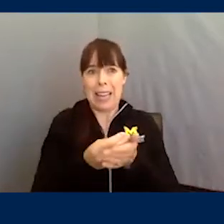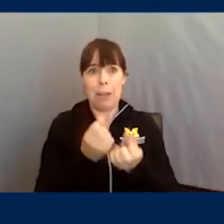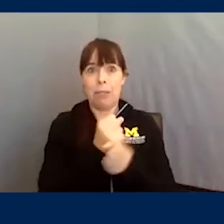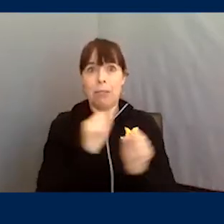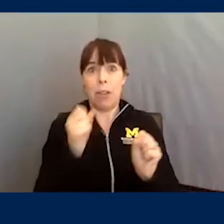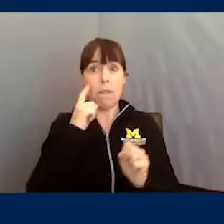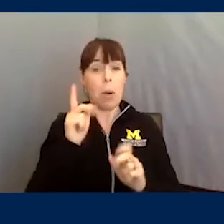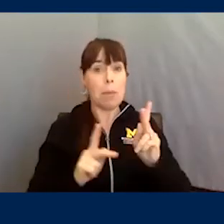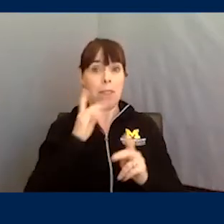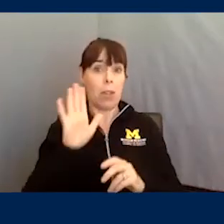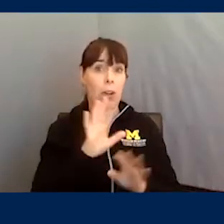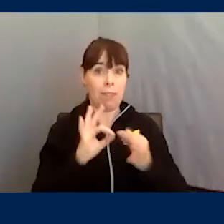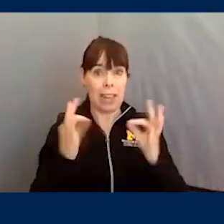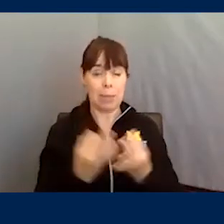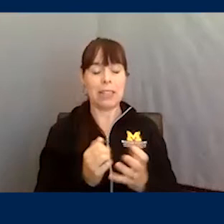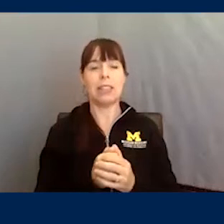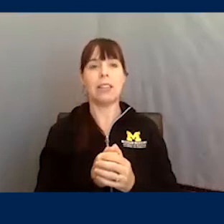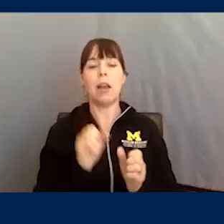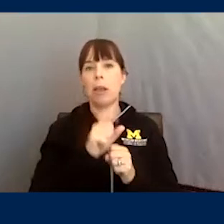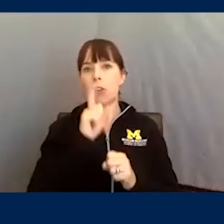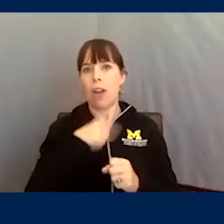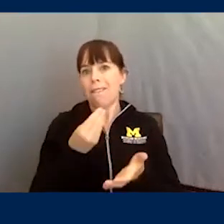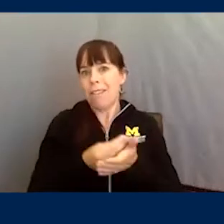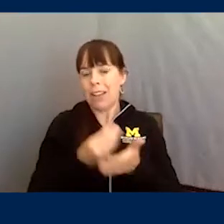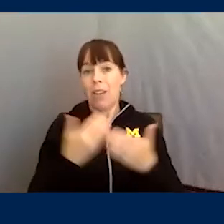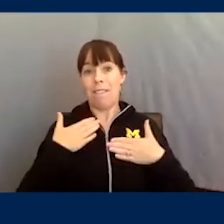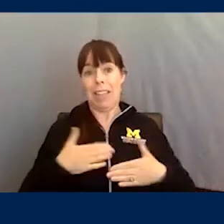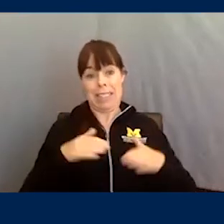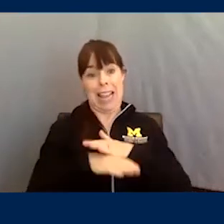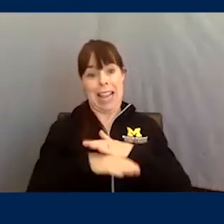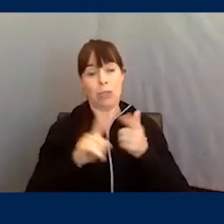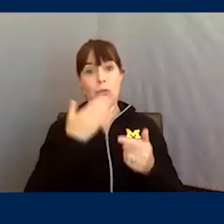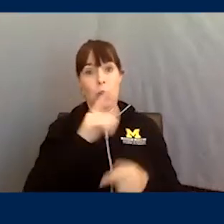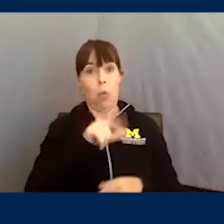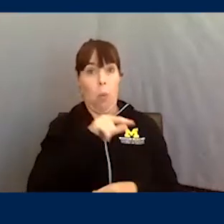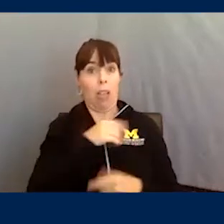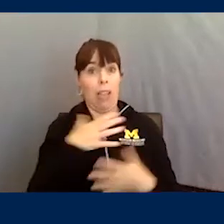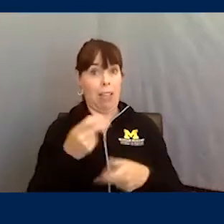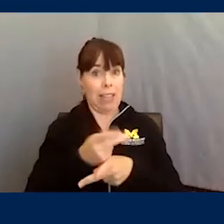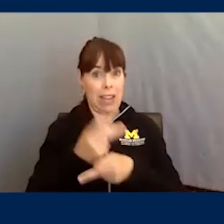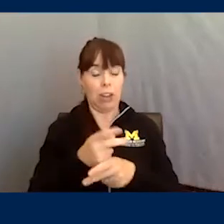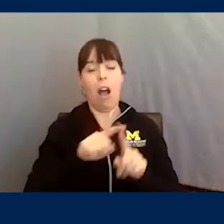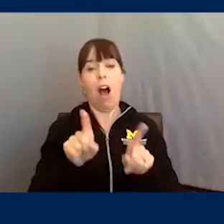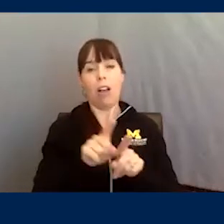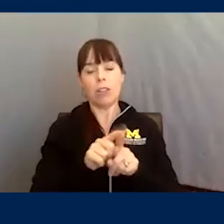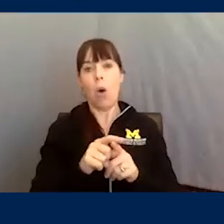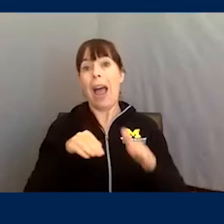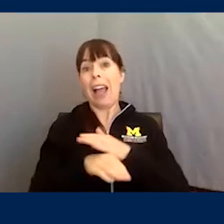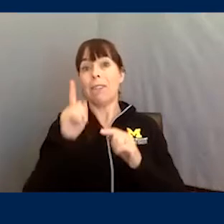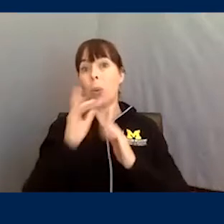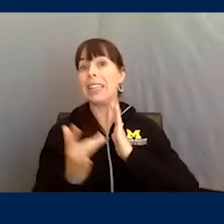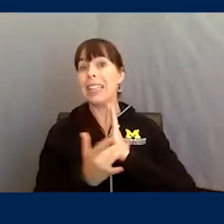individuals and families. We need to ensure financial and physical access to quality health care, and also access to technology